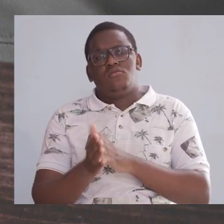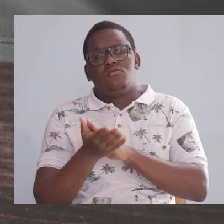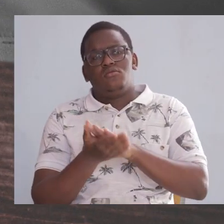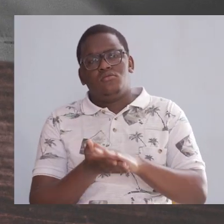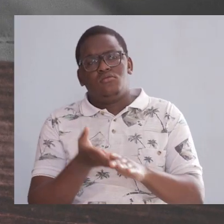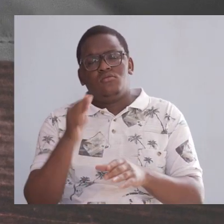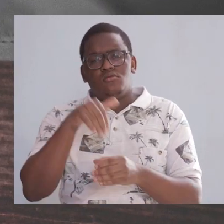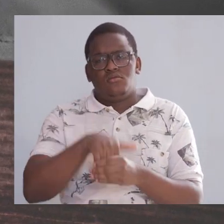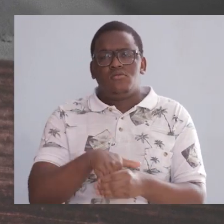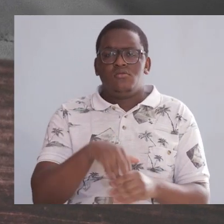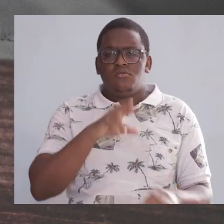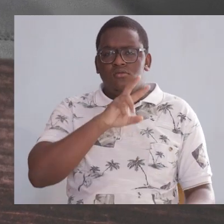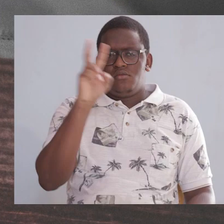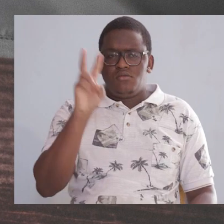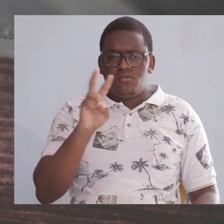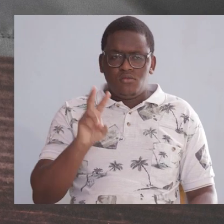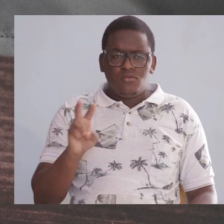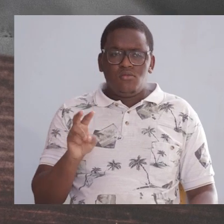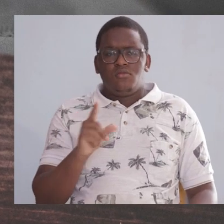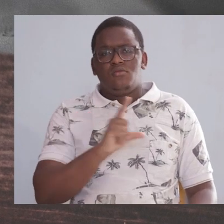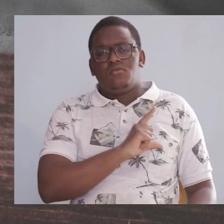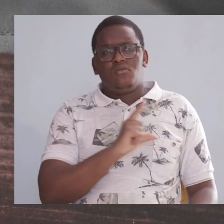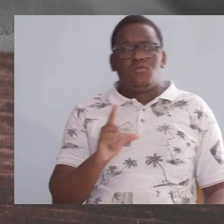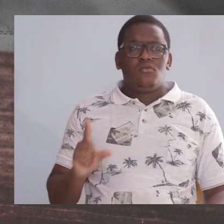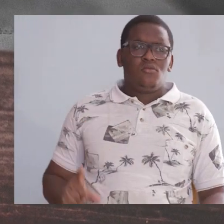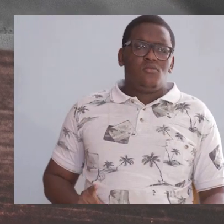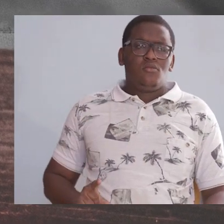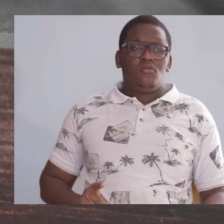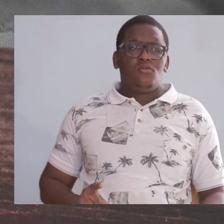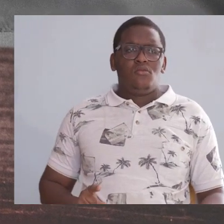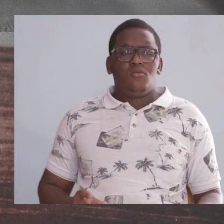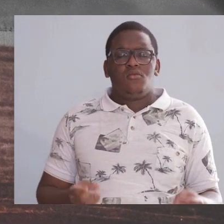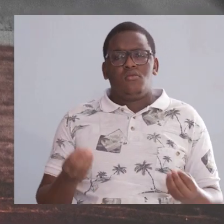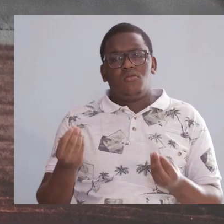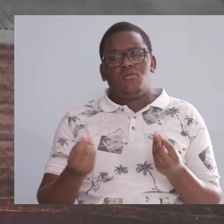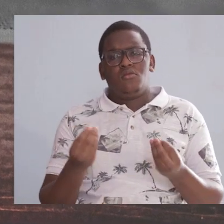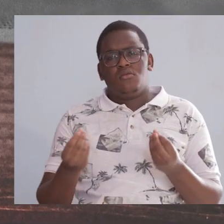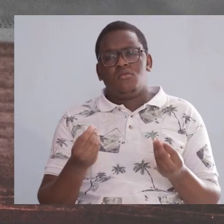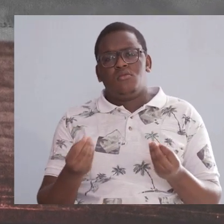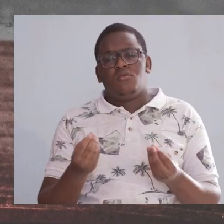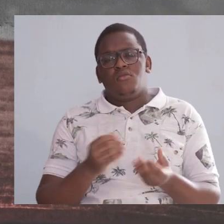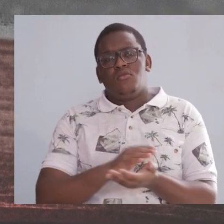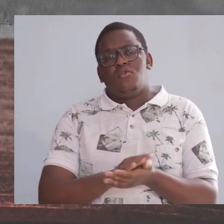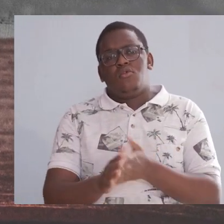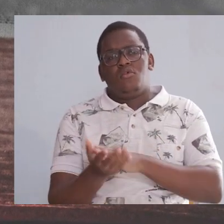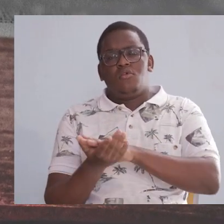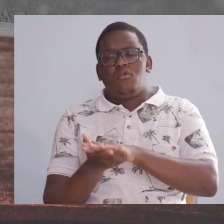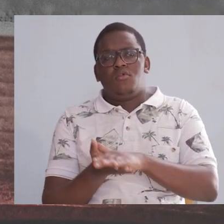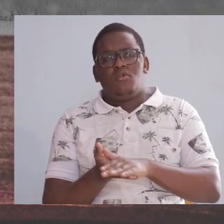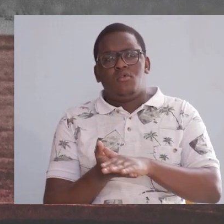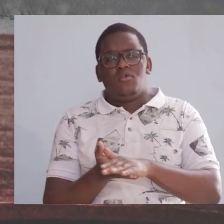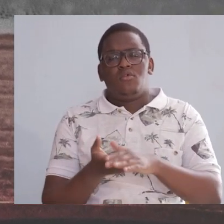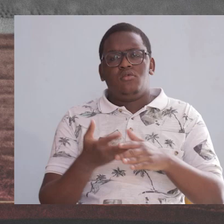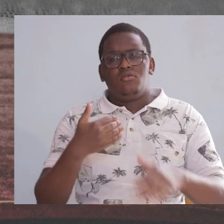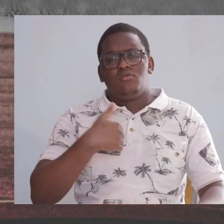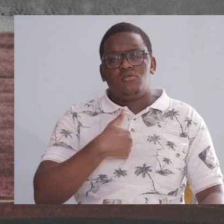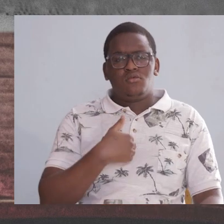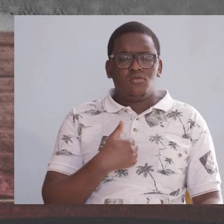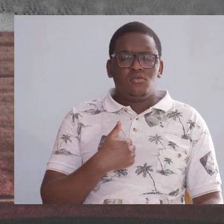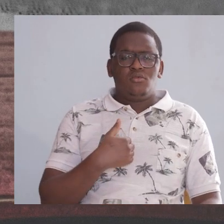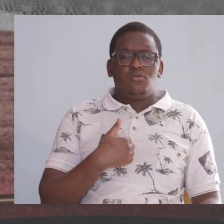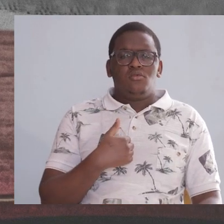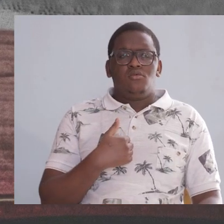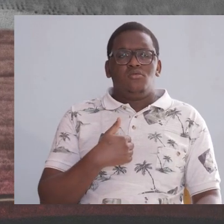Psalms 37, 16 has this to say: a little that a righteous man has is better than the riches of many wicked